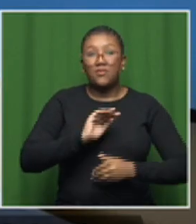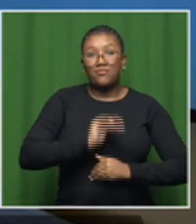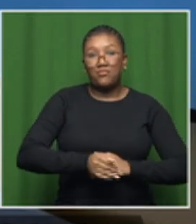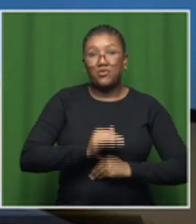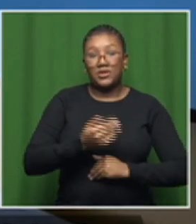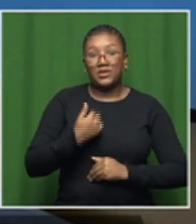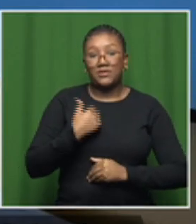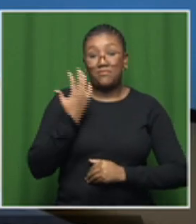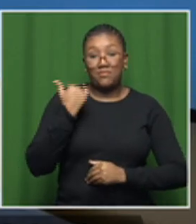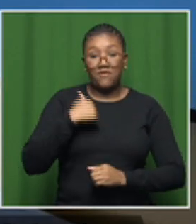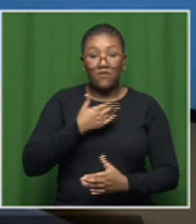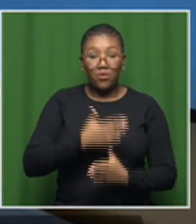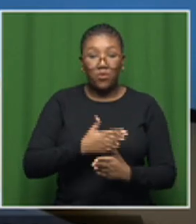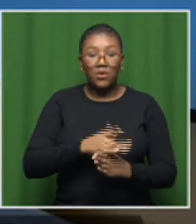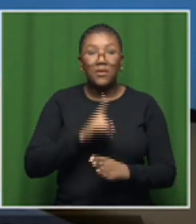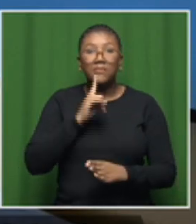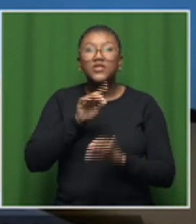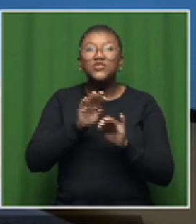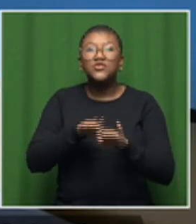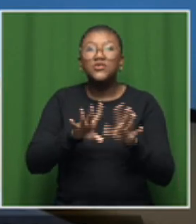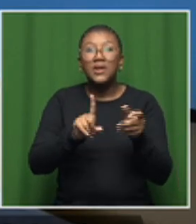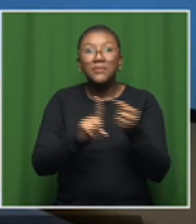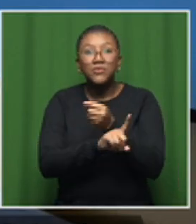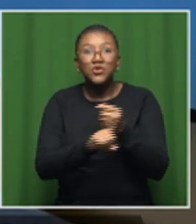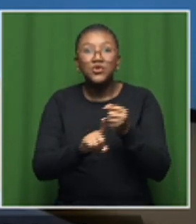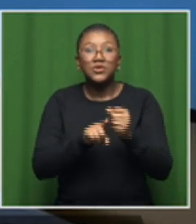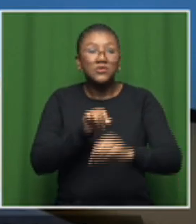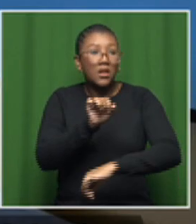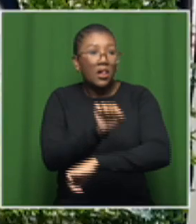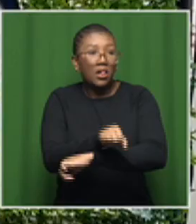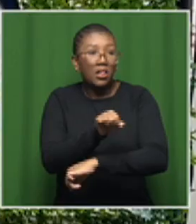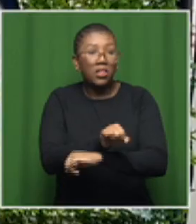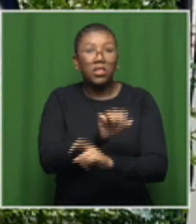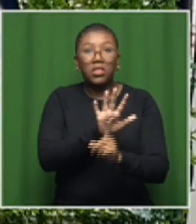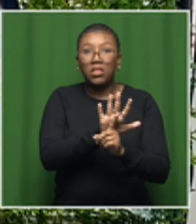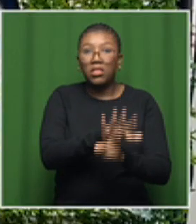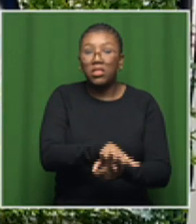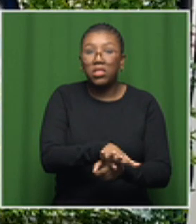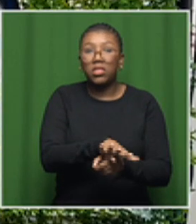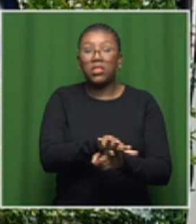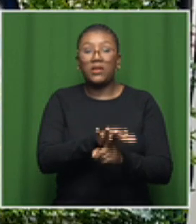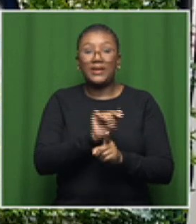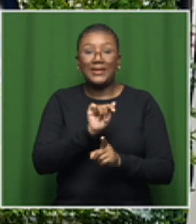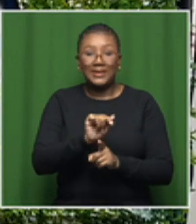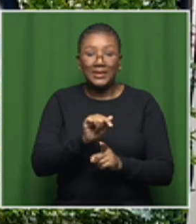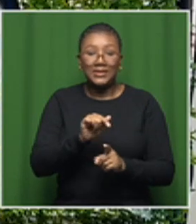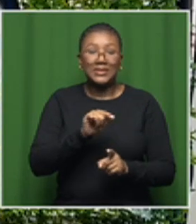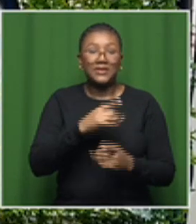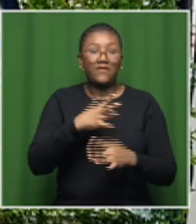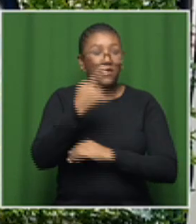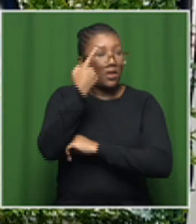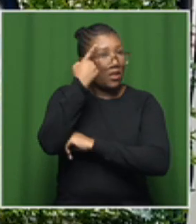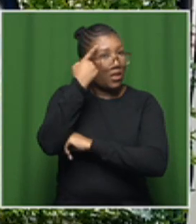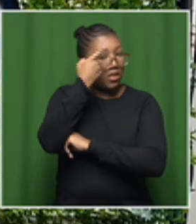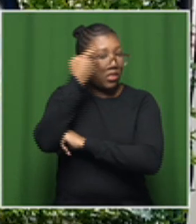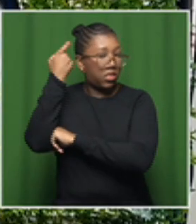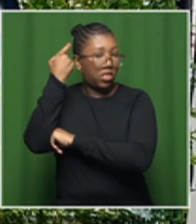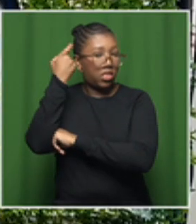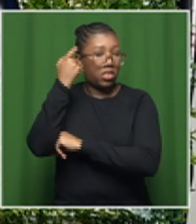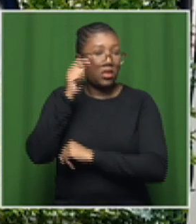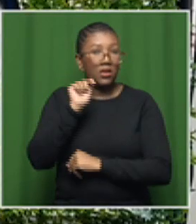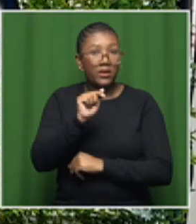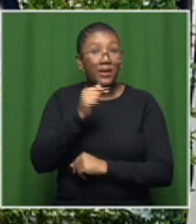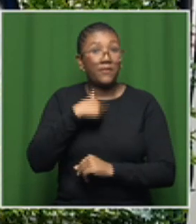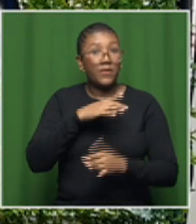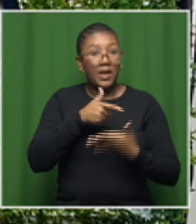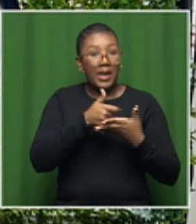dealing with children who are abused and neglected and exploited and so on. And obviously they show up very traumatized. Yeah. And what was really interesting was that then